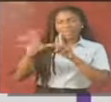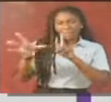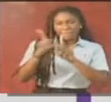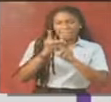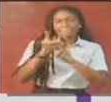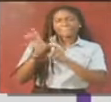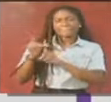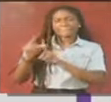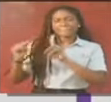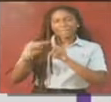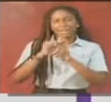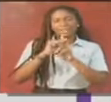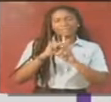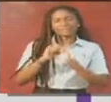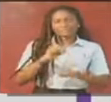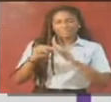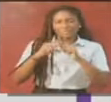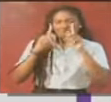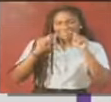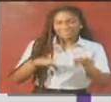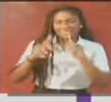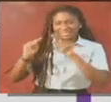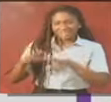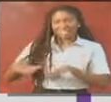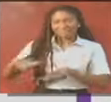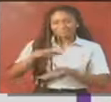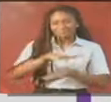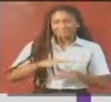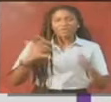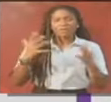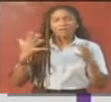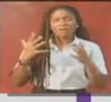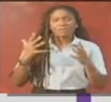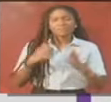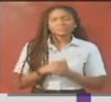tests that were performed, and that currently stands at